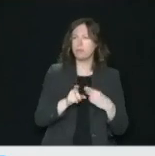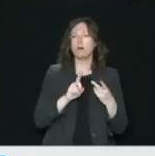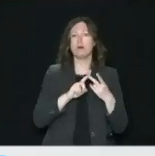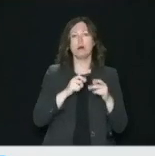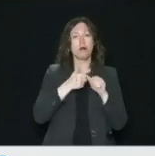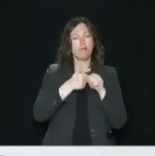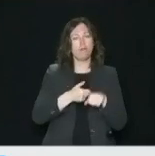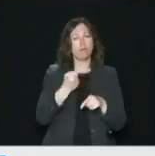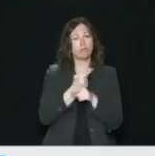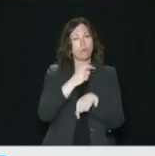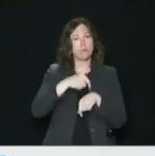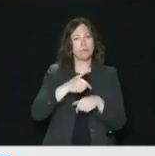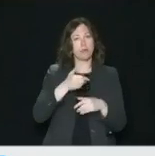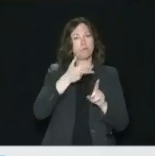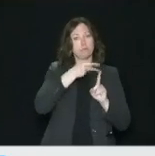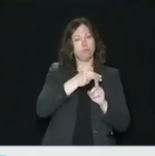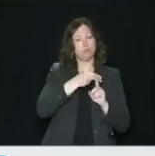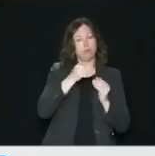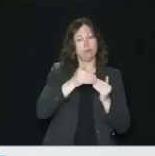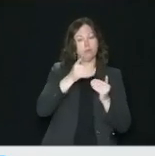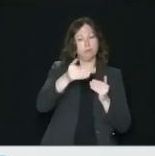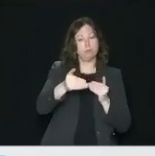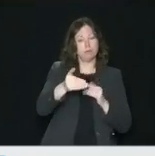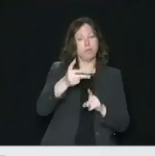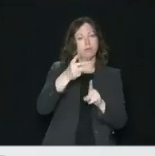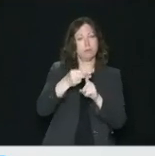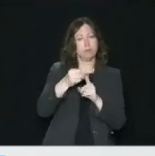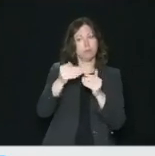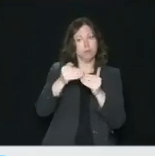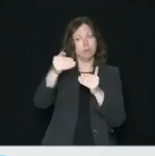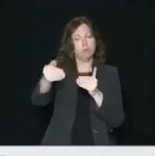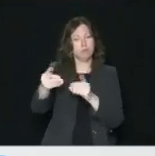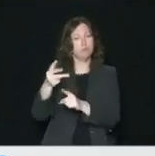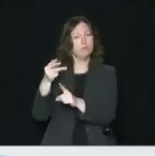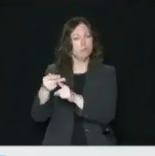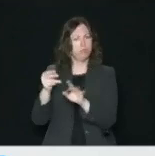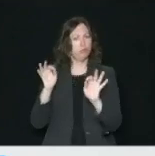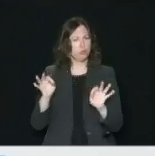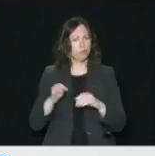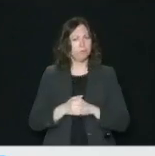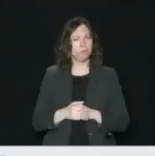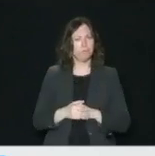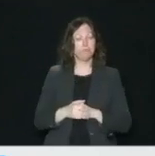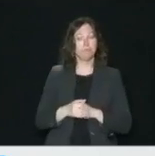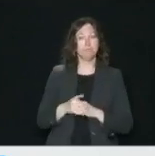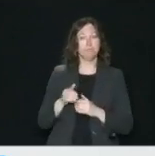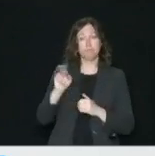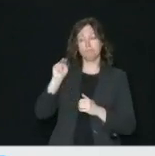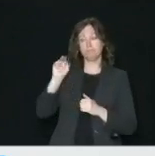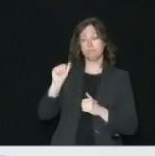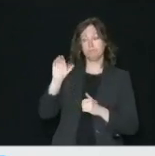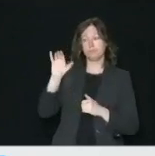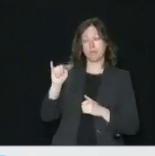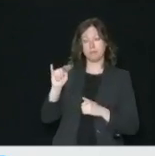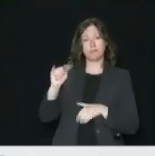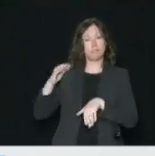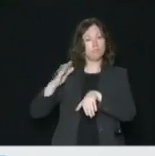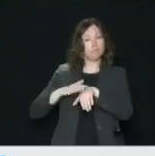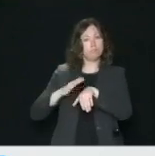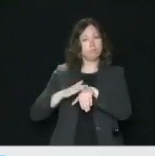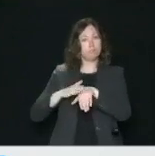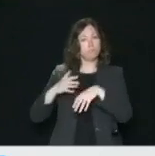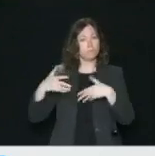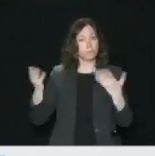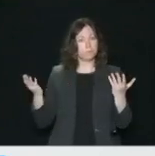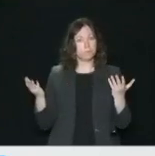Quebecers. I would like to know what you think of this. Will you be putting out a recommendation about another booster shot, a fourth dose? Thank